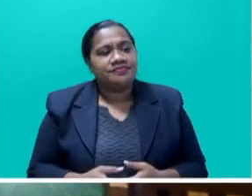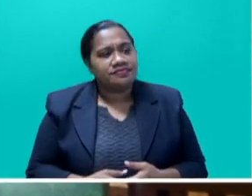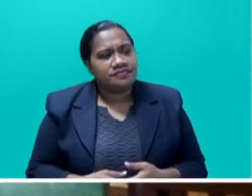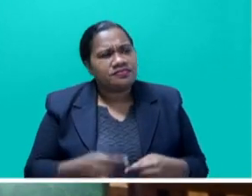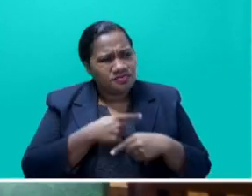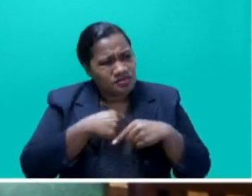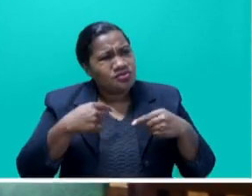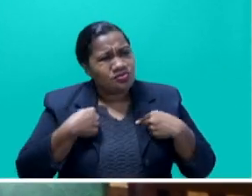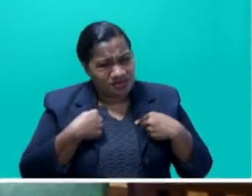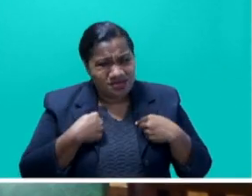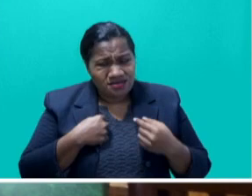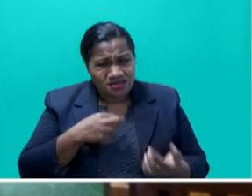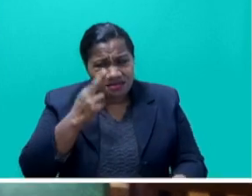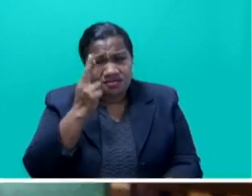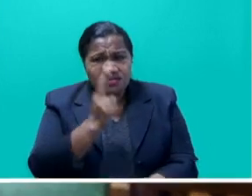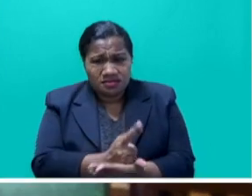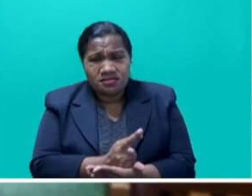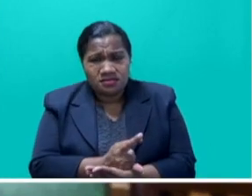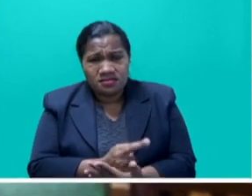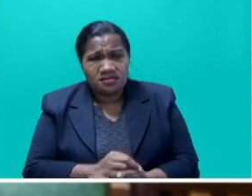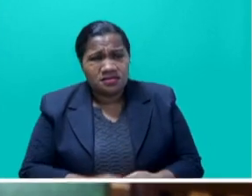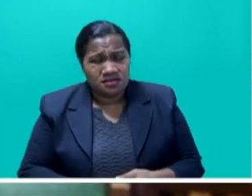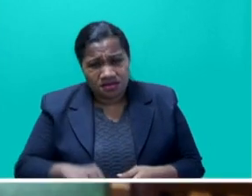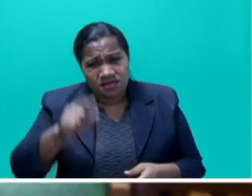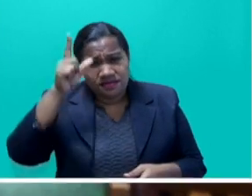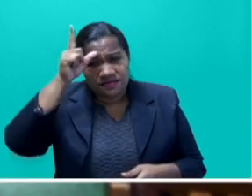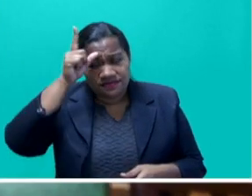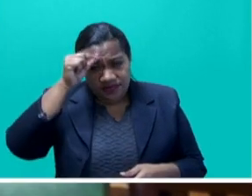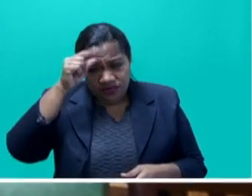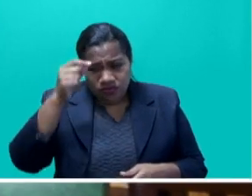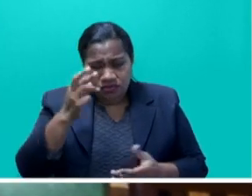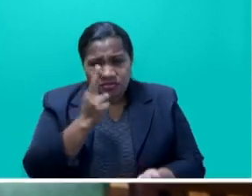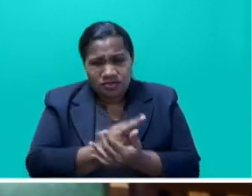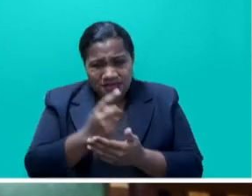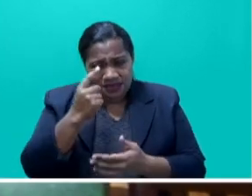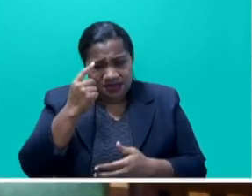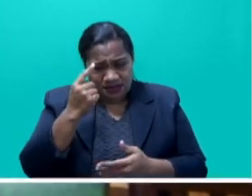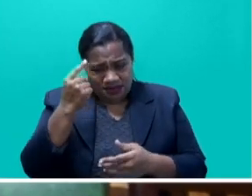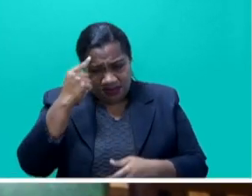really patriotic as Fijians about our country? Do we